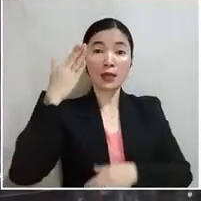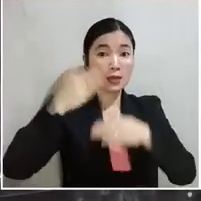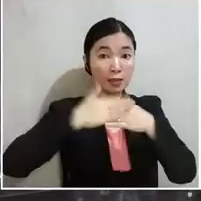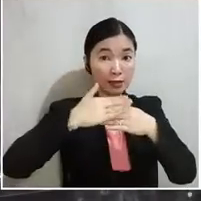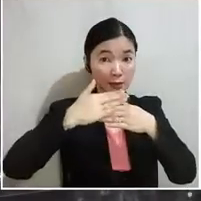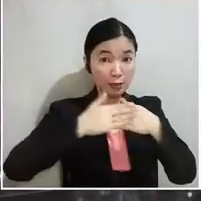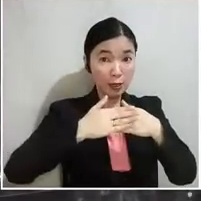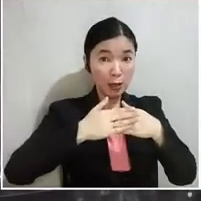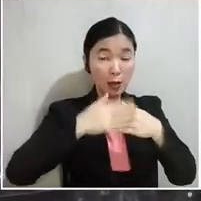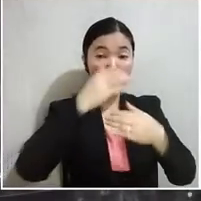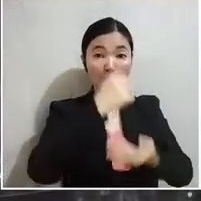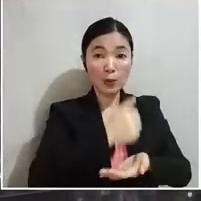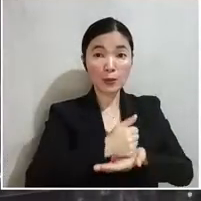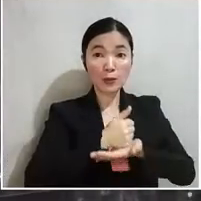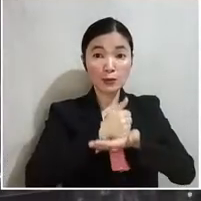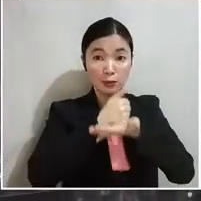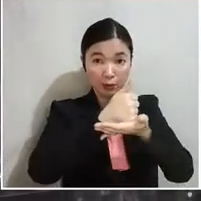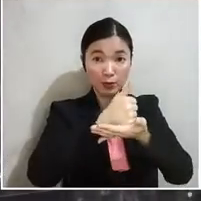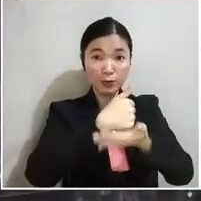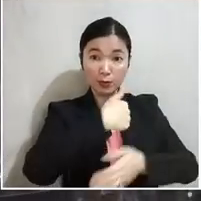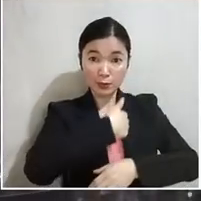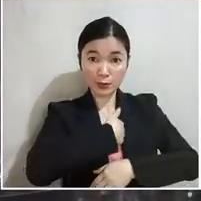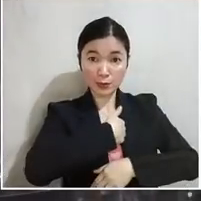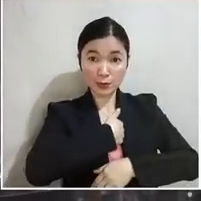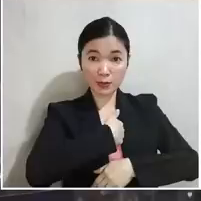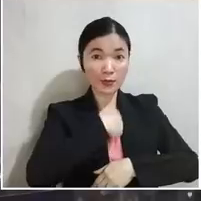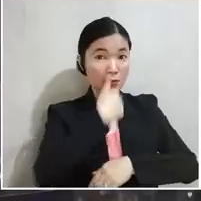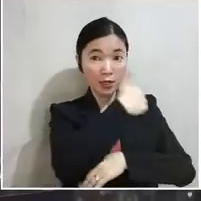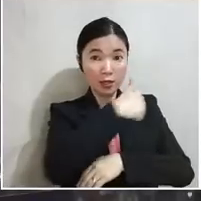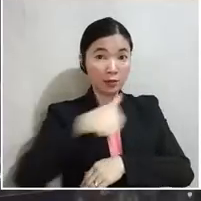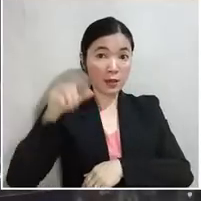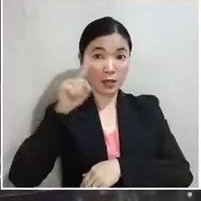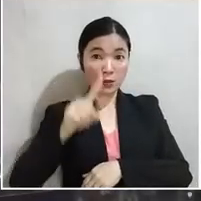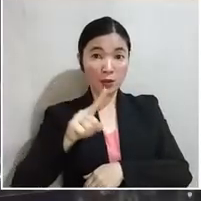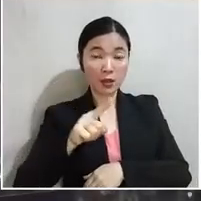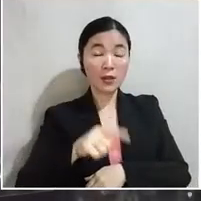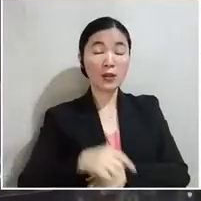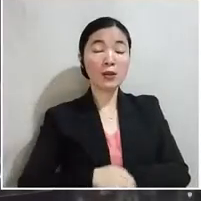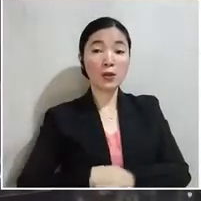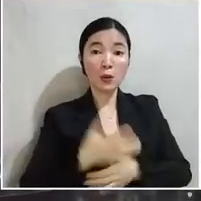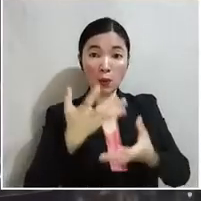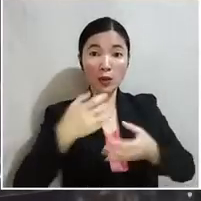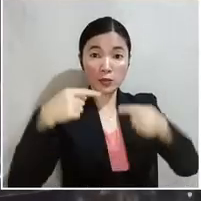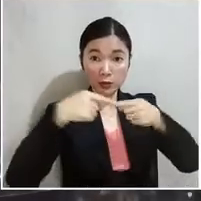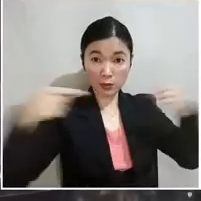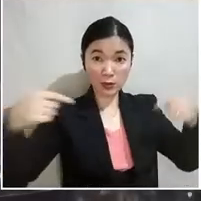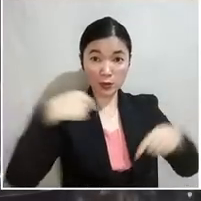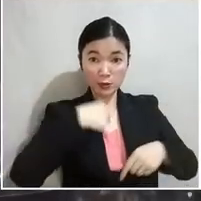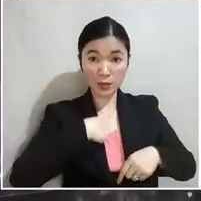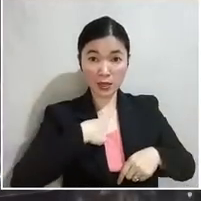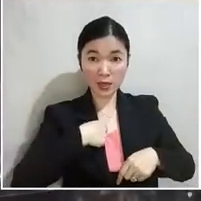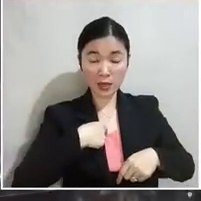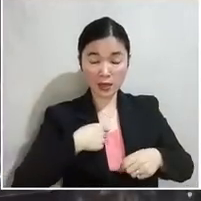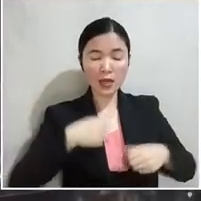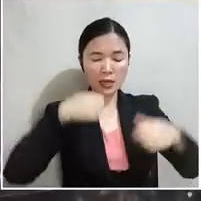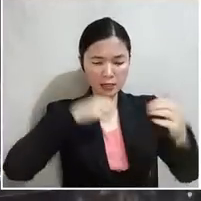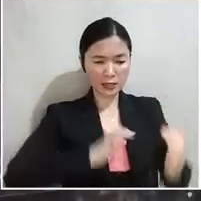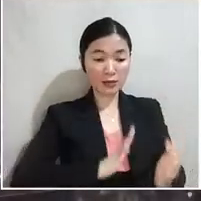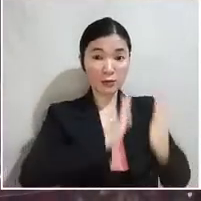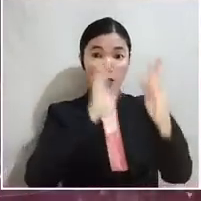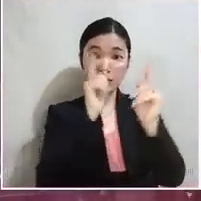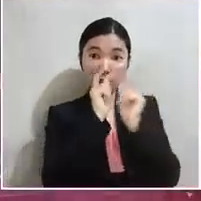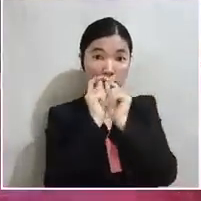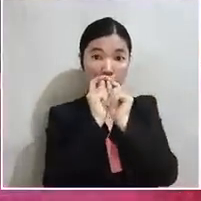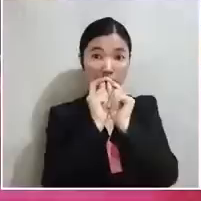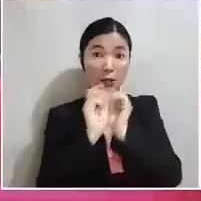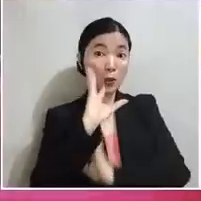my right. If anyone wishes to oppose me, let us appear together. Who